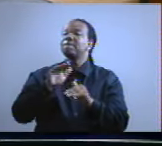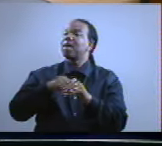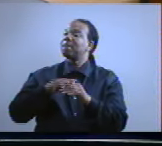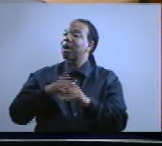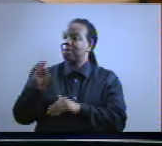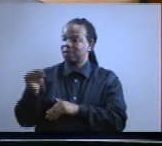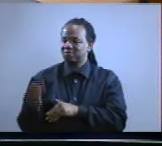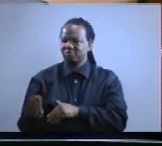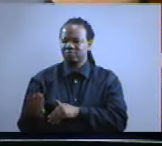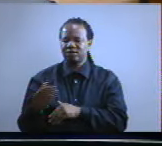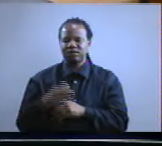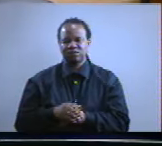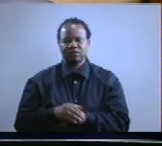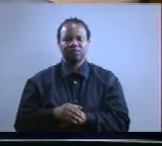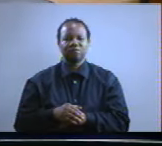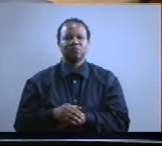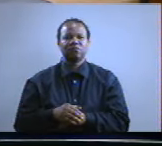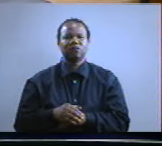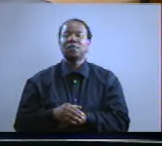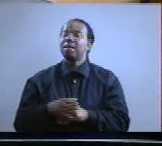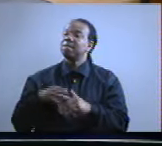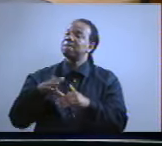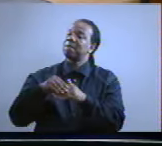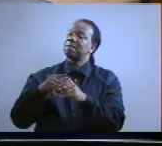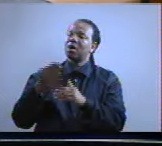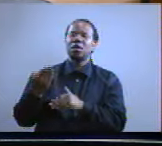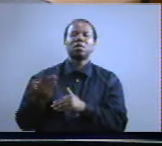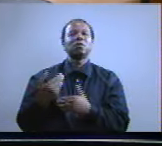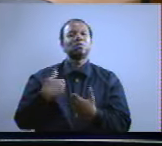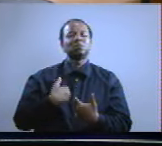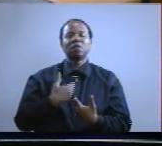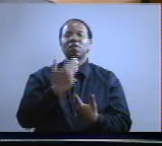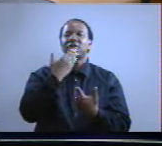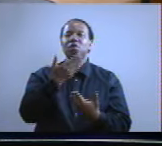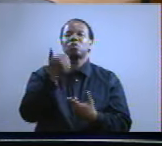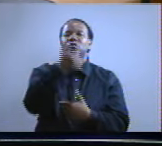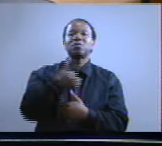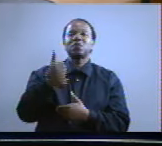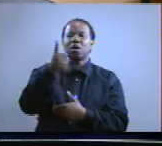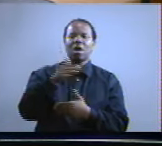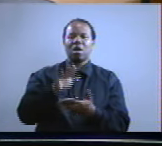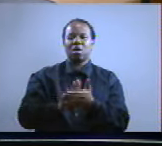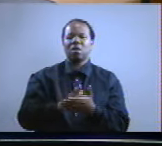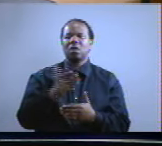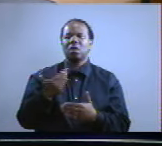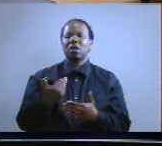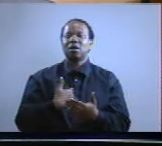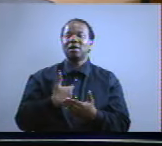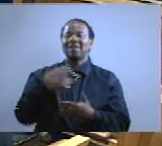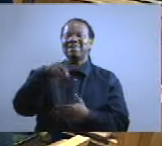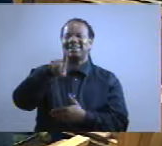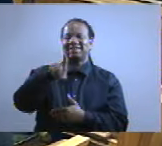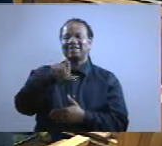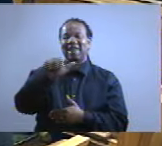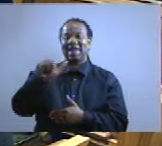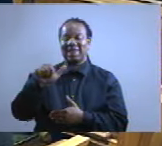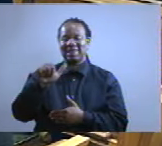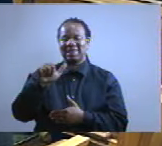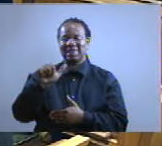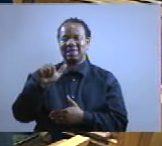of a motion? One member. Thank you, Mr. Speaker. I hereby move on behalf of the Democratic Alliance that the House